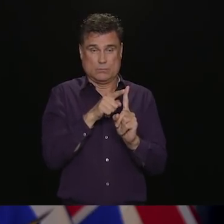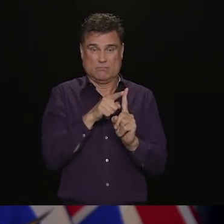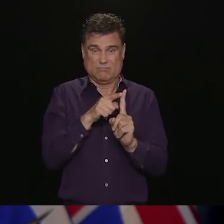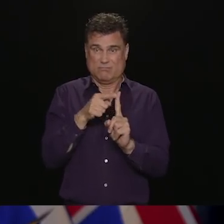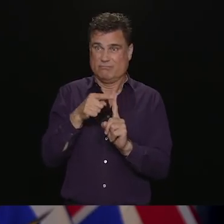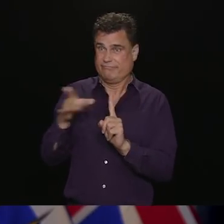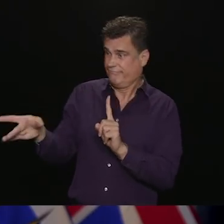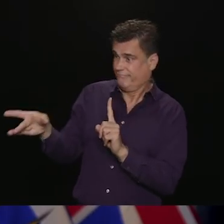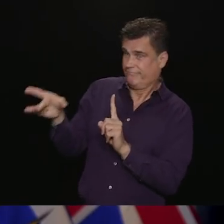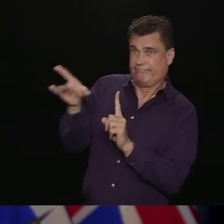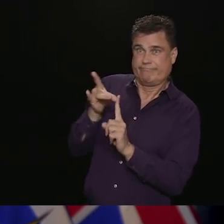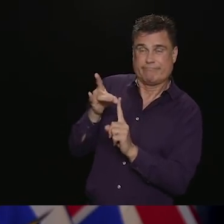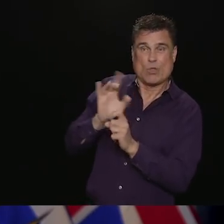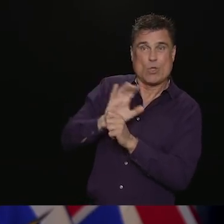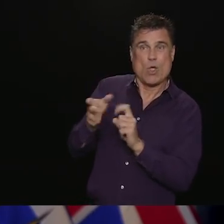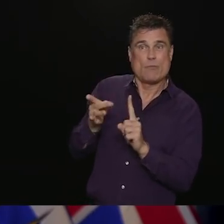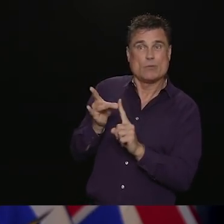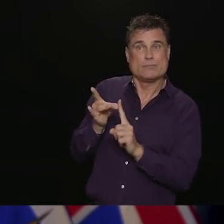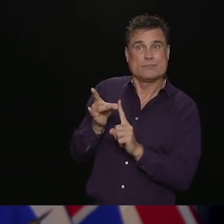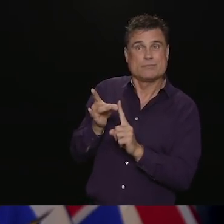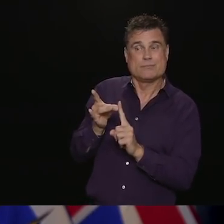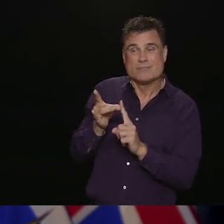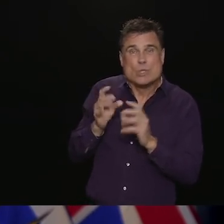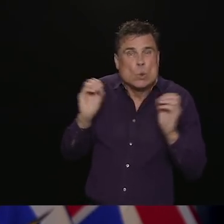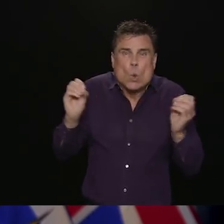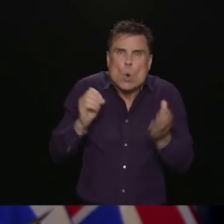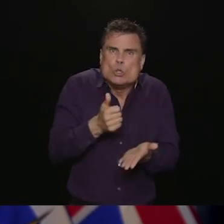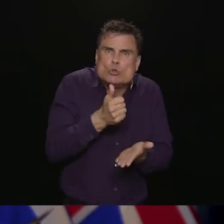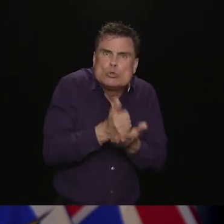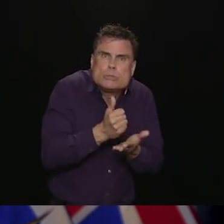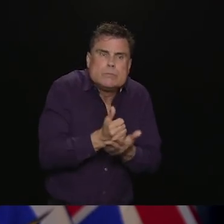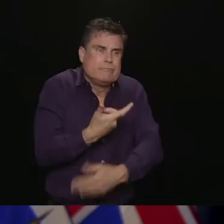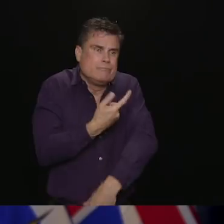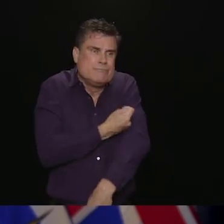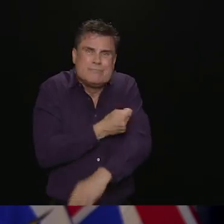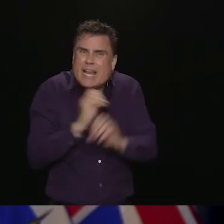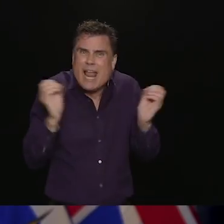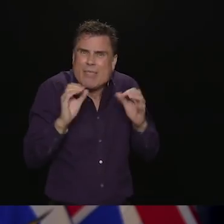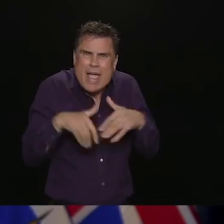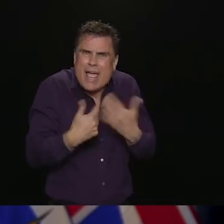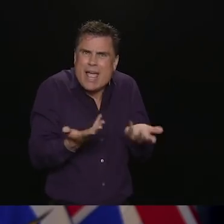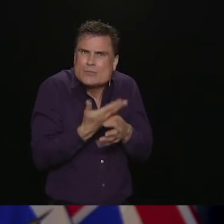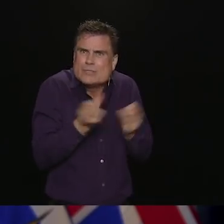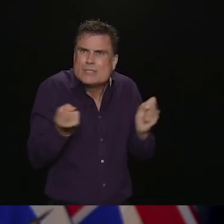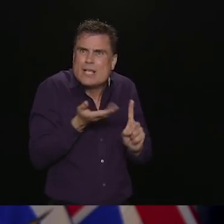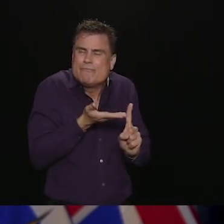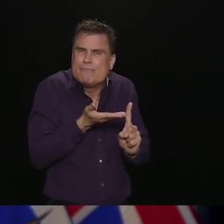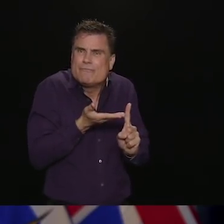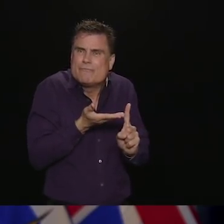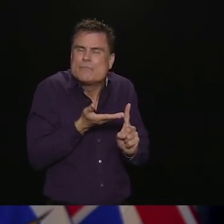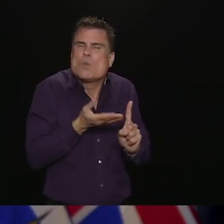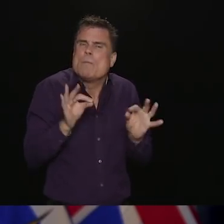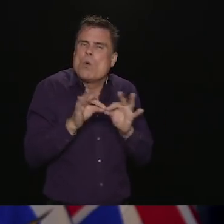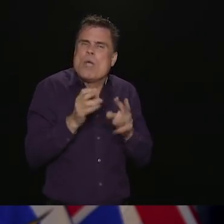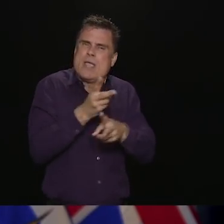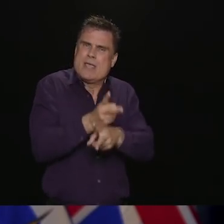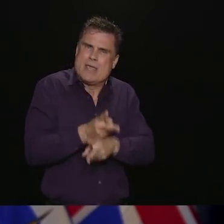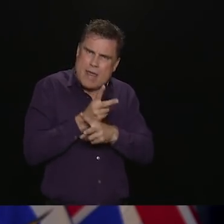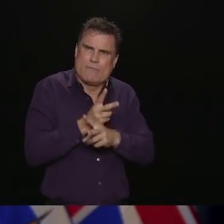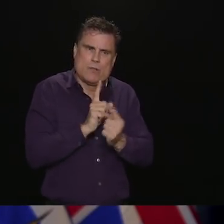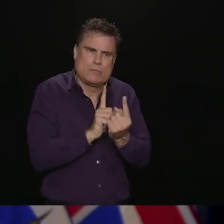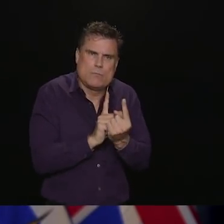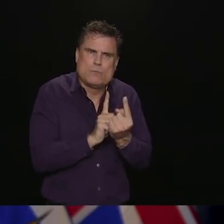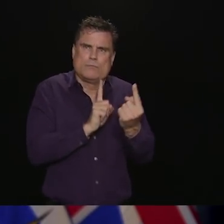on the cautious side. So technically, we say droplet spread is within a meter, but we have, and I